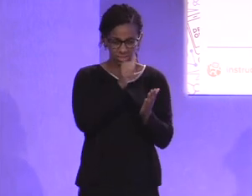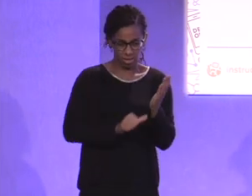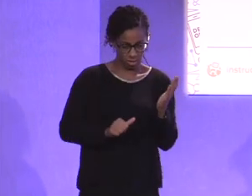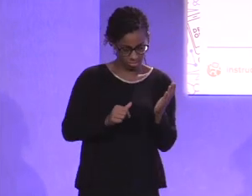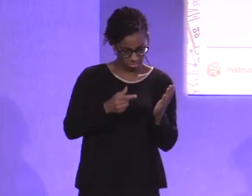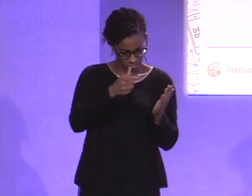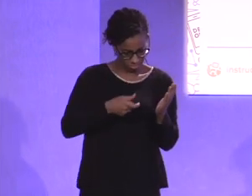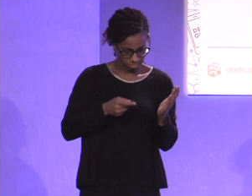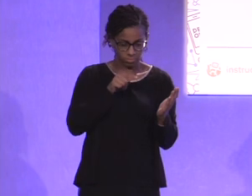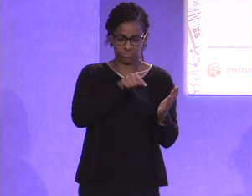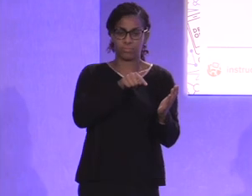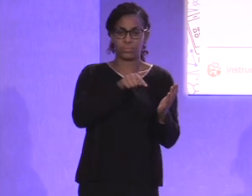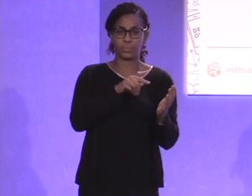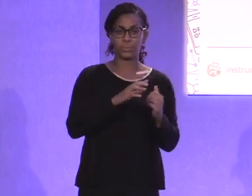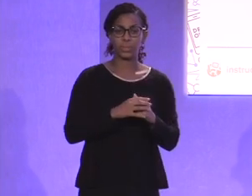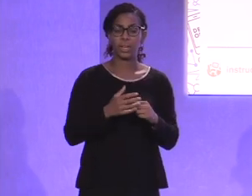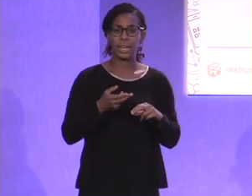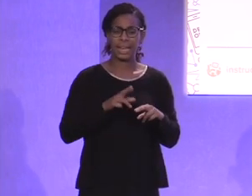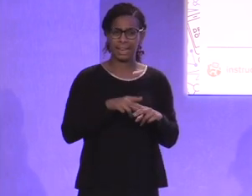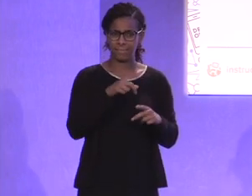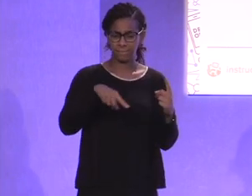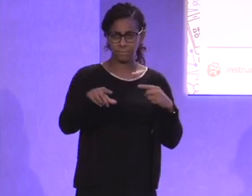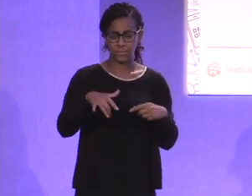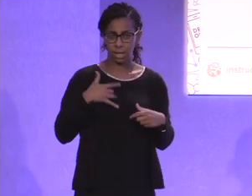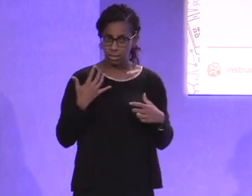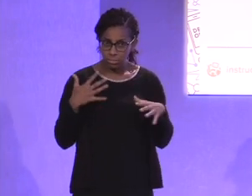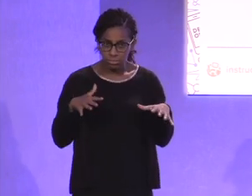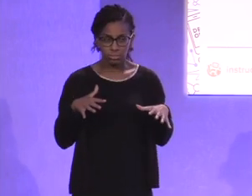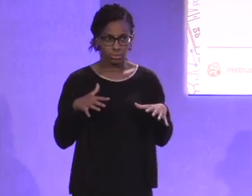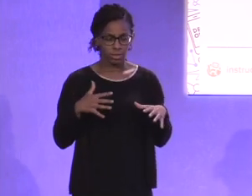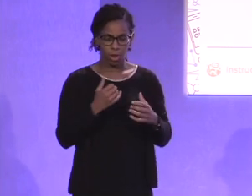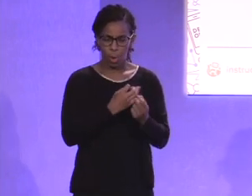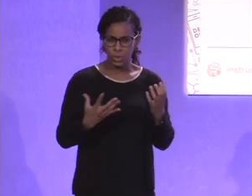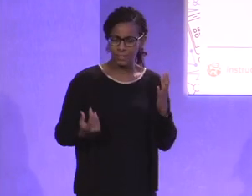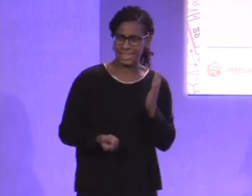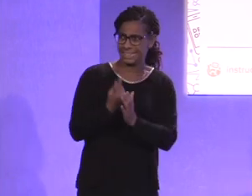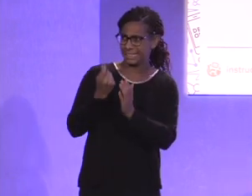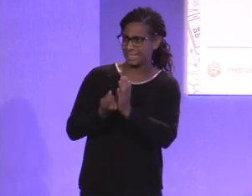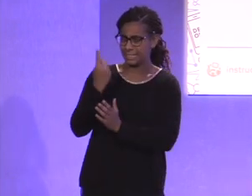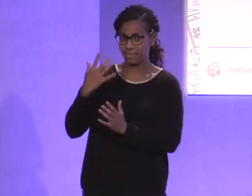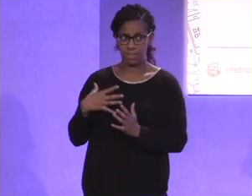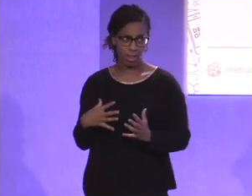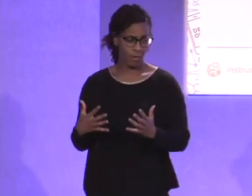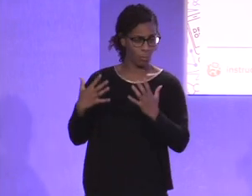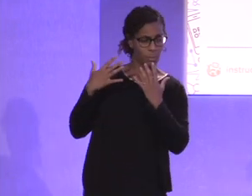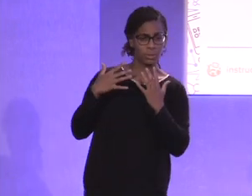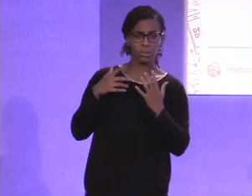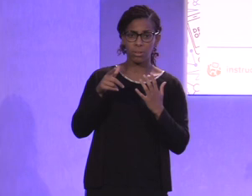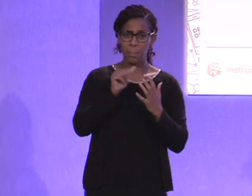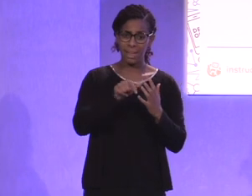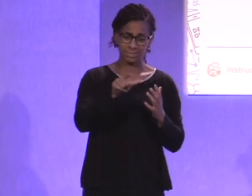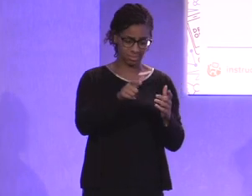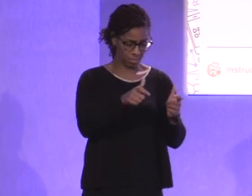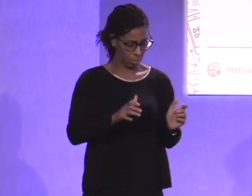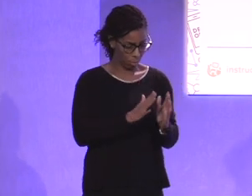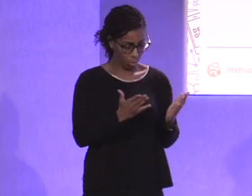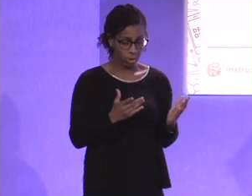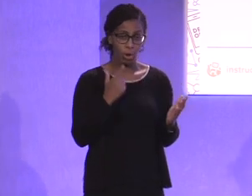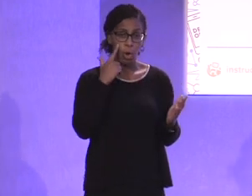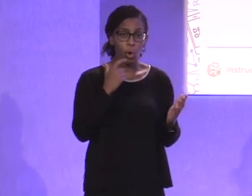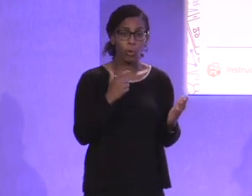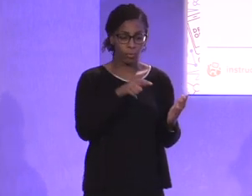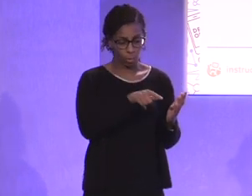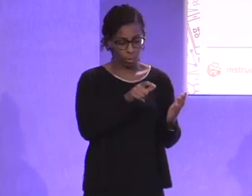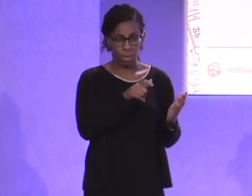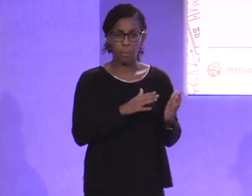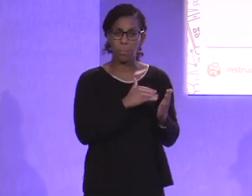If you are overwhelmed with paging, if you are overwhelmed with incidents, then go look at those chapters in the book, and they are very